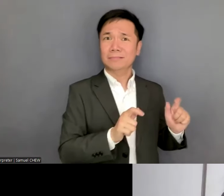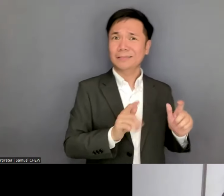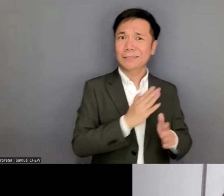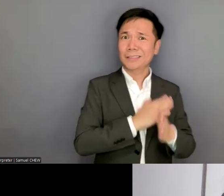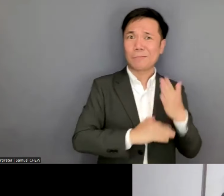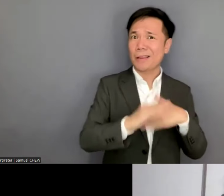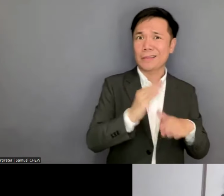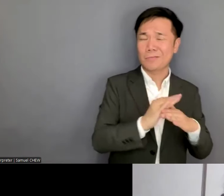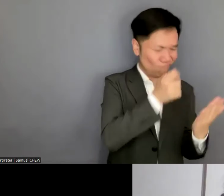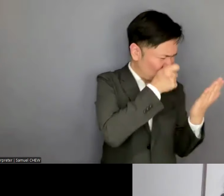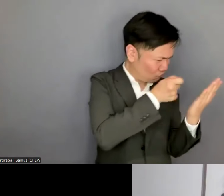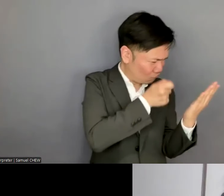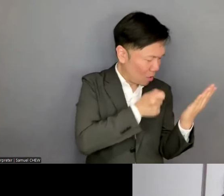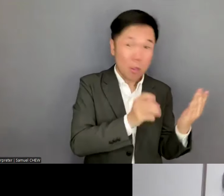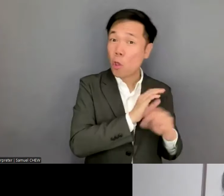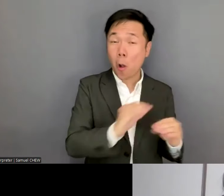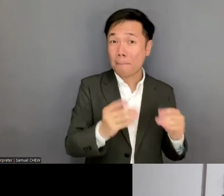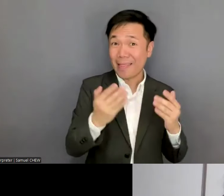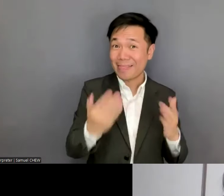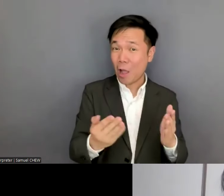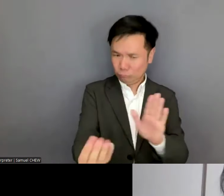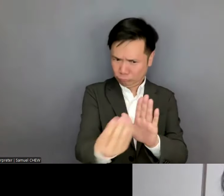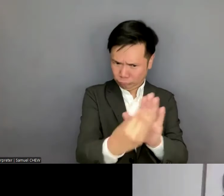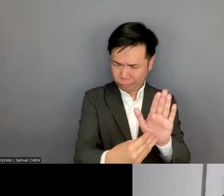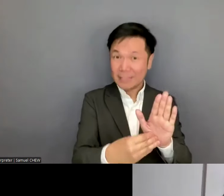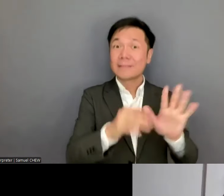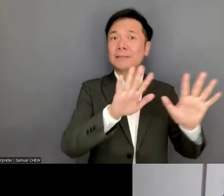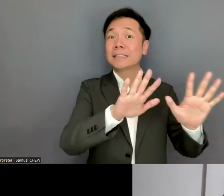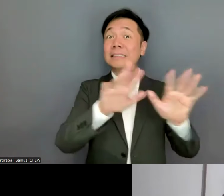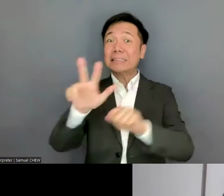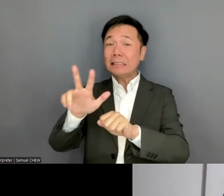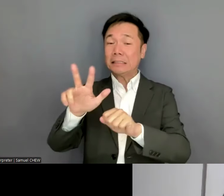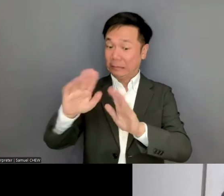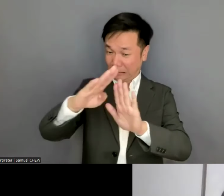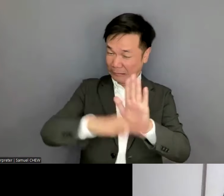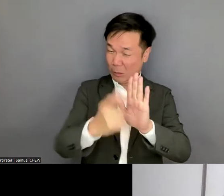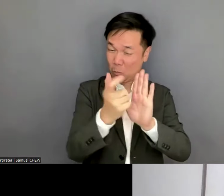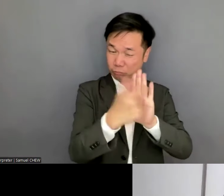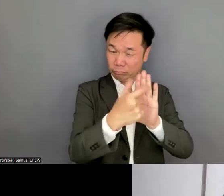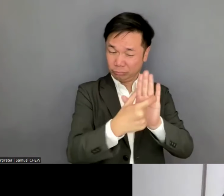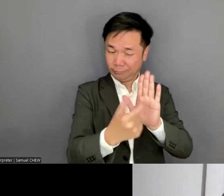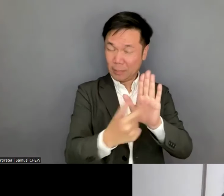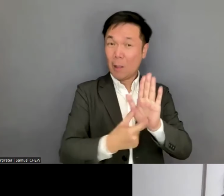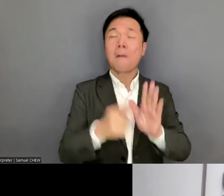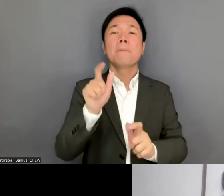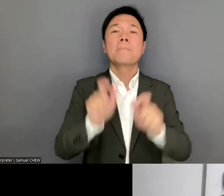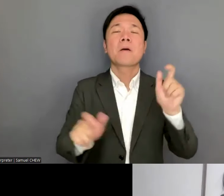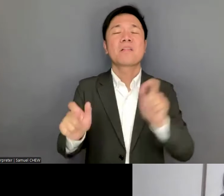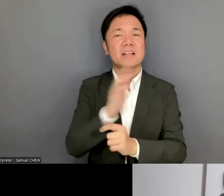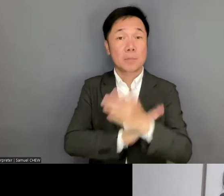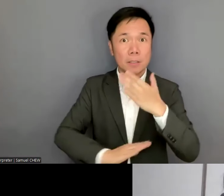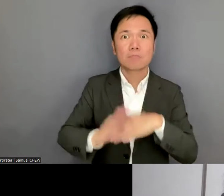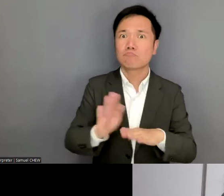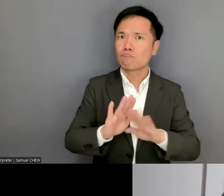we have 13 explicit references to persons with disabilities, and we have other references